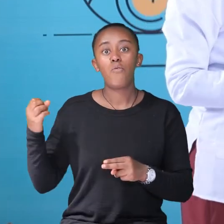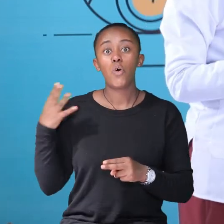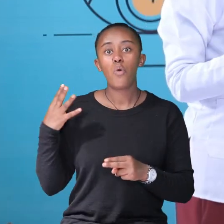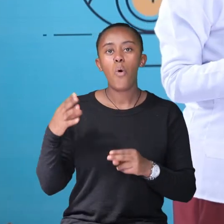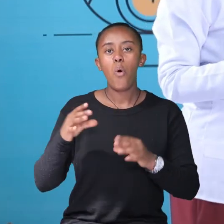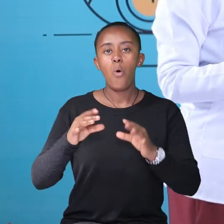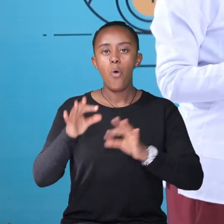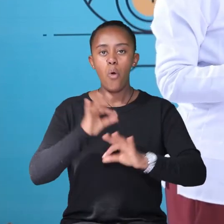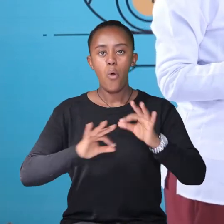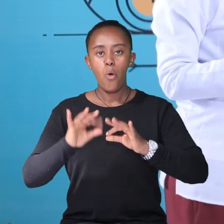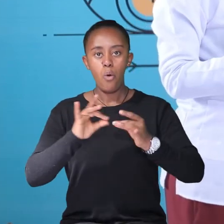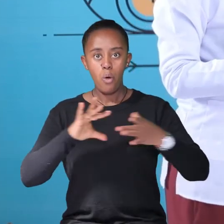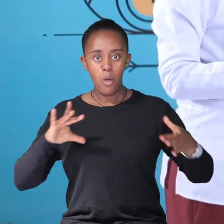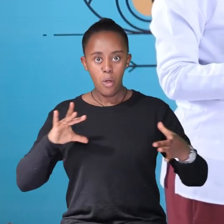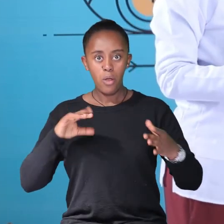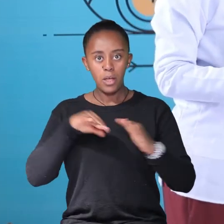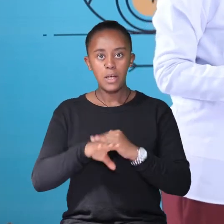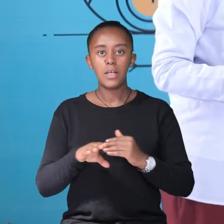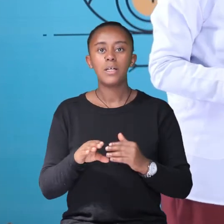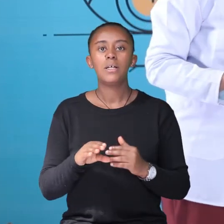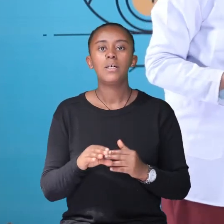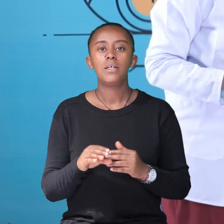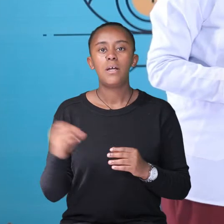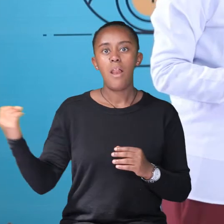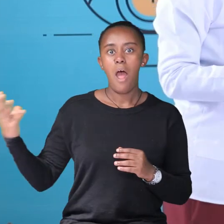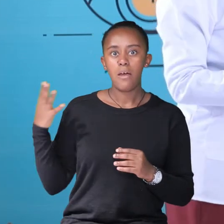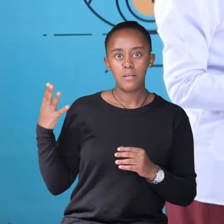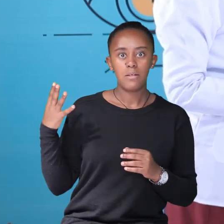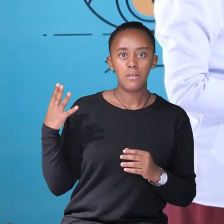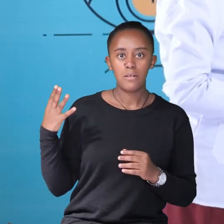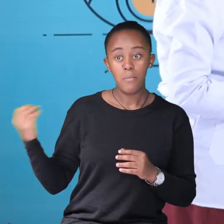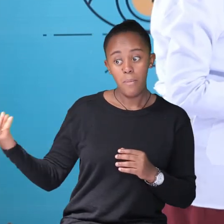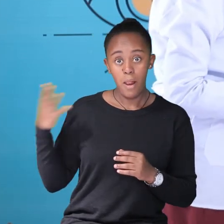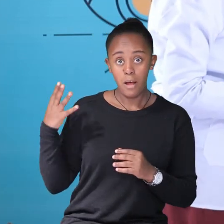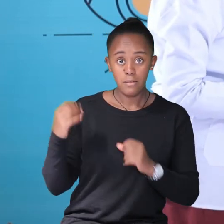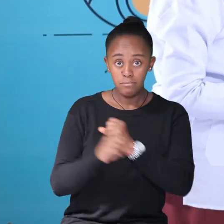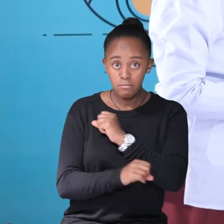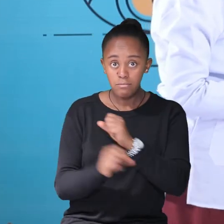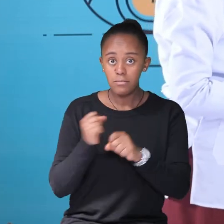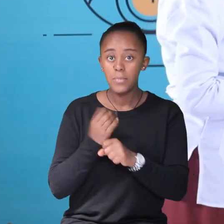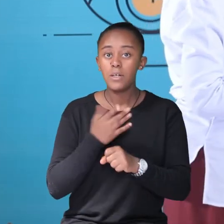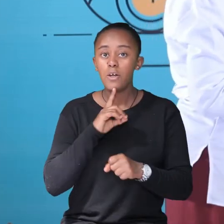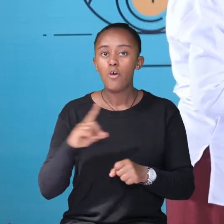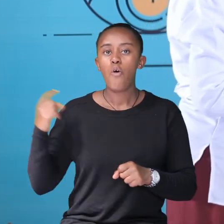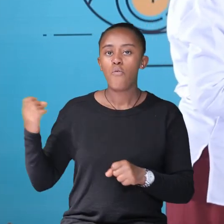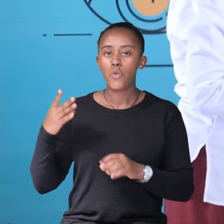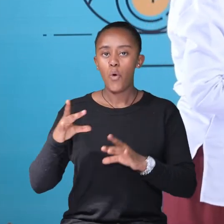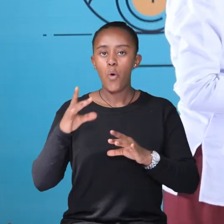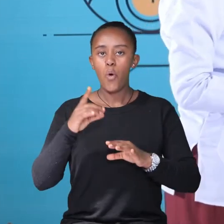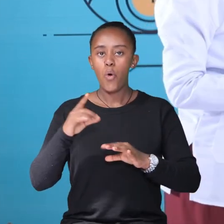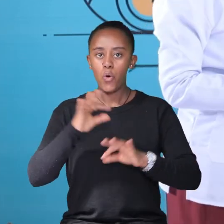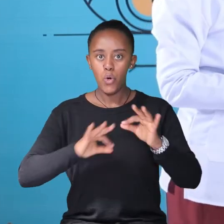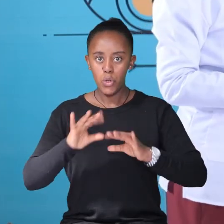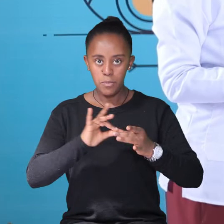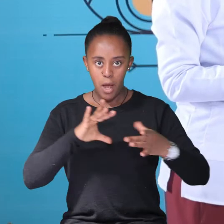photorespiration means respiration that is enhanced by light. And when photorespiration occurs,